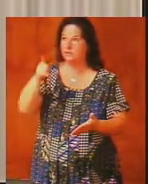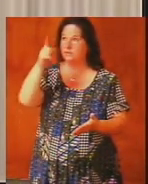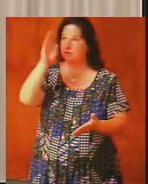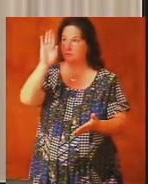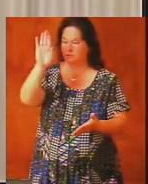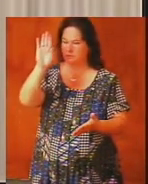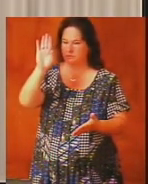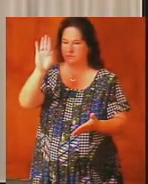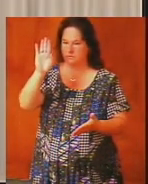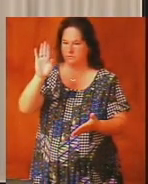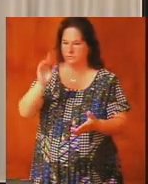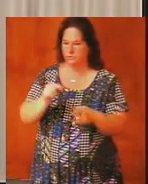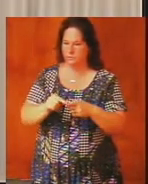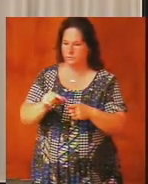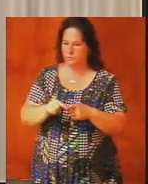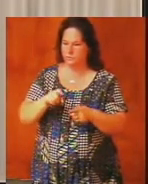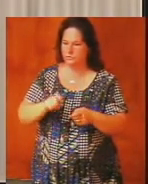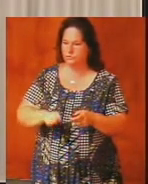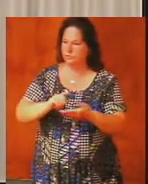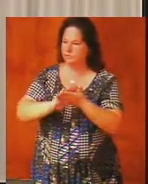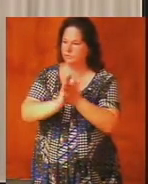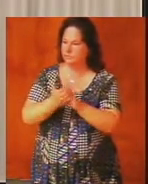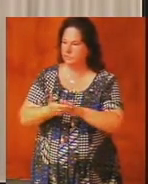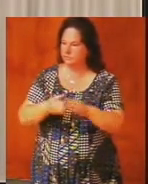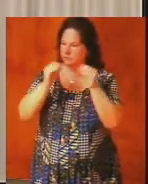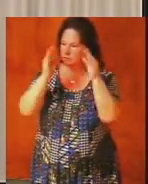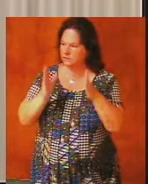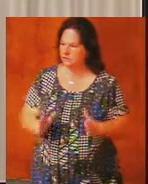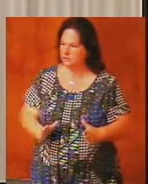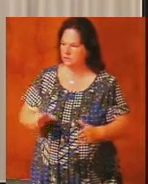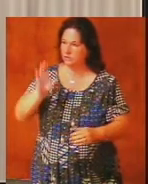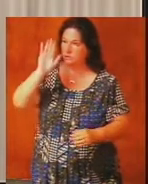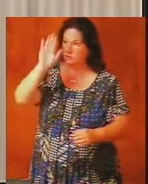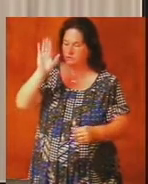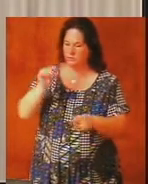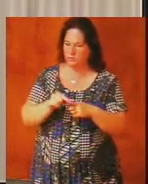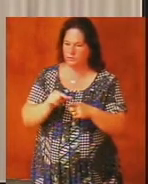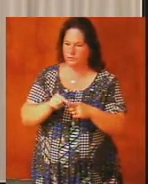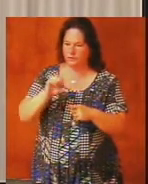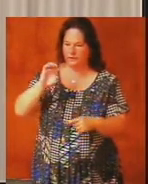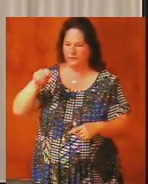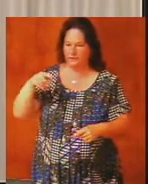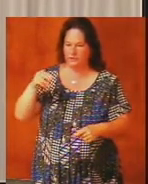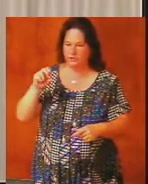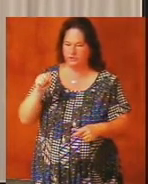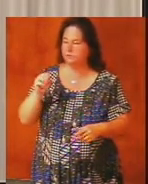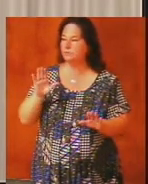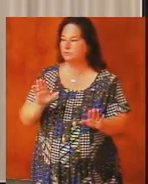Word should become teachers of God's Word. In